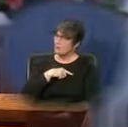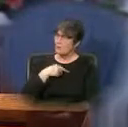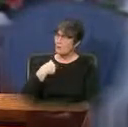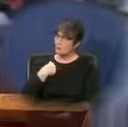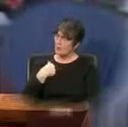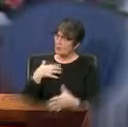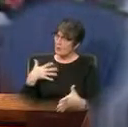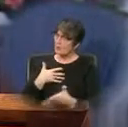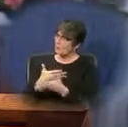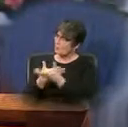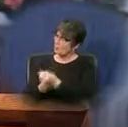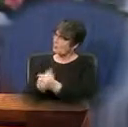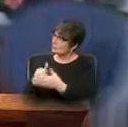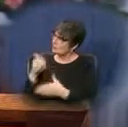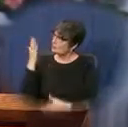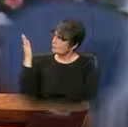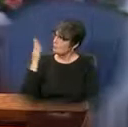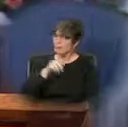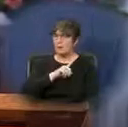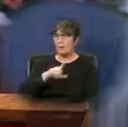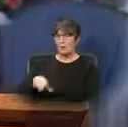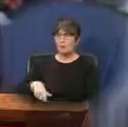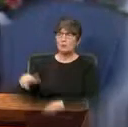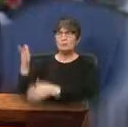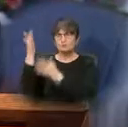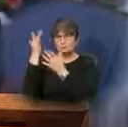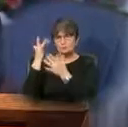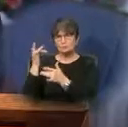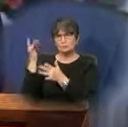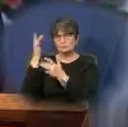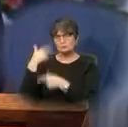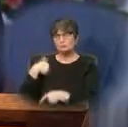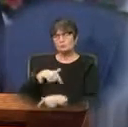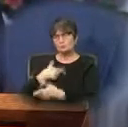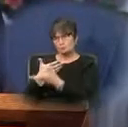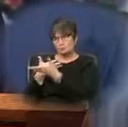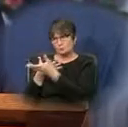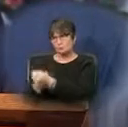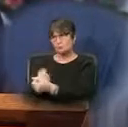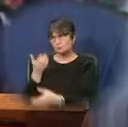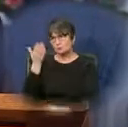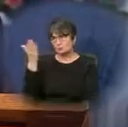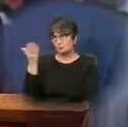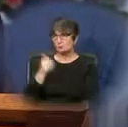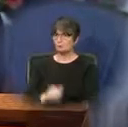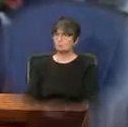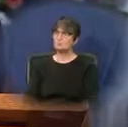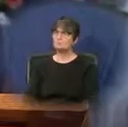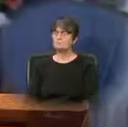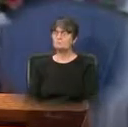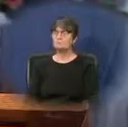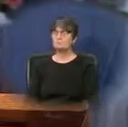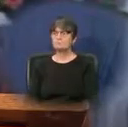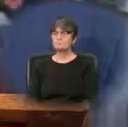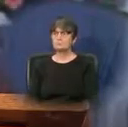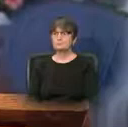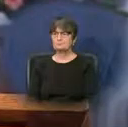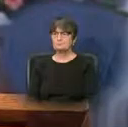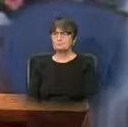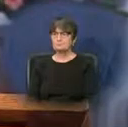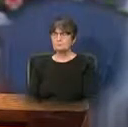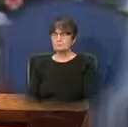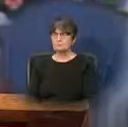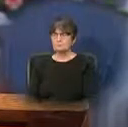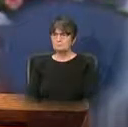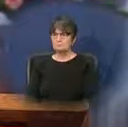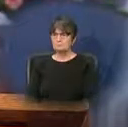our hope in you. Lord, let your mercy be on us as we place our trust in you.